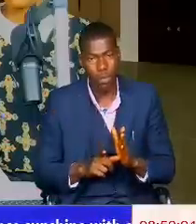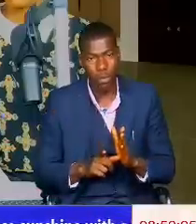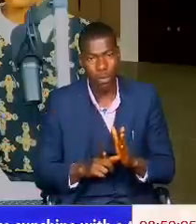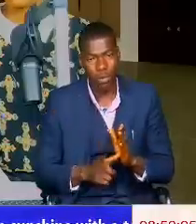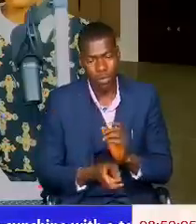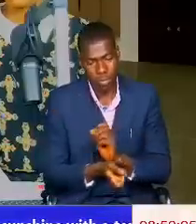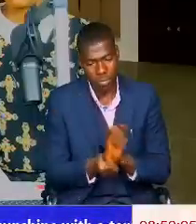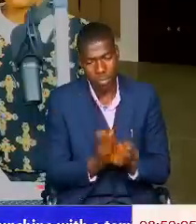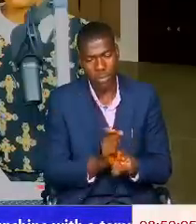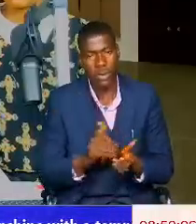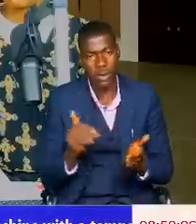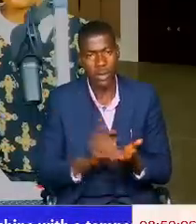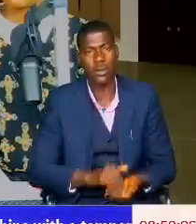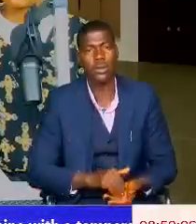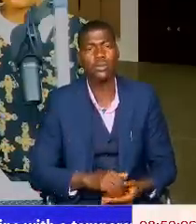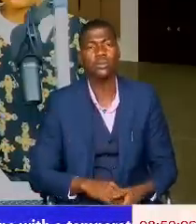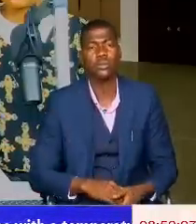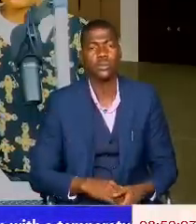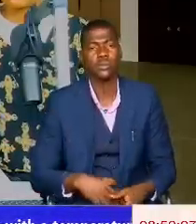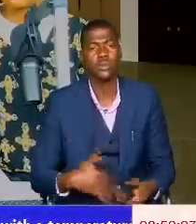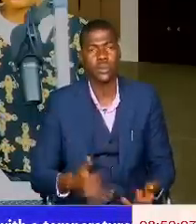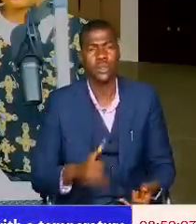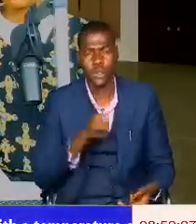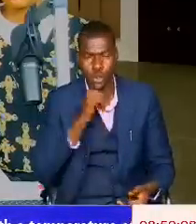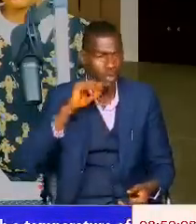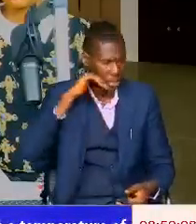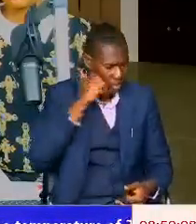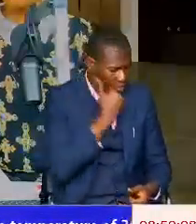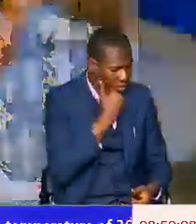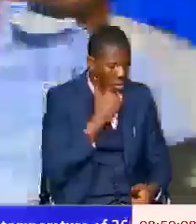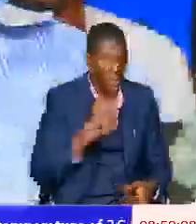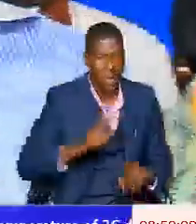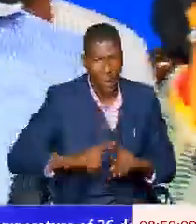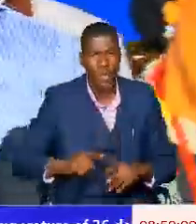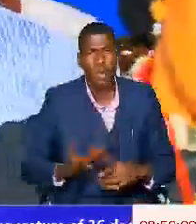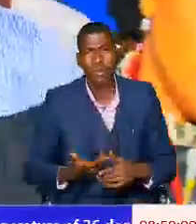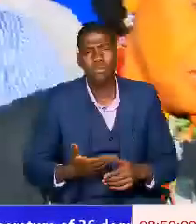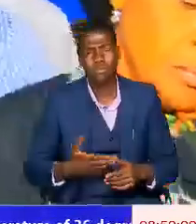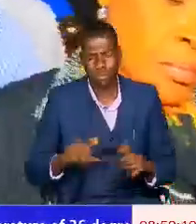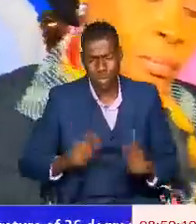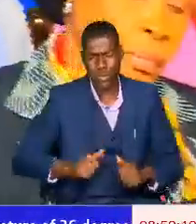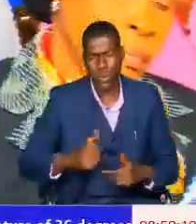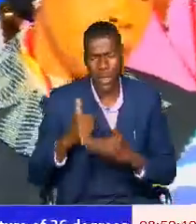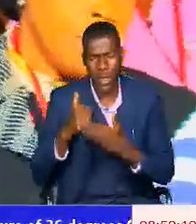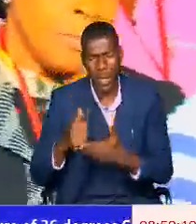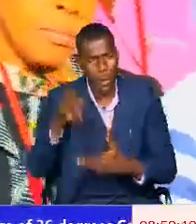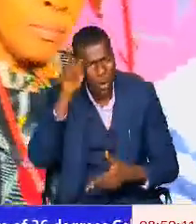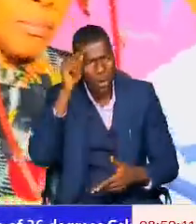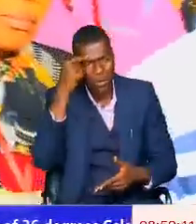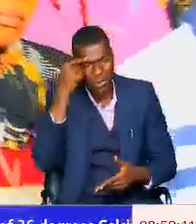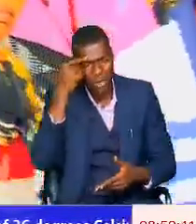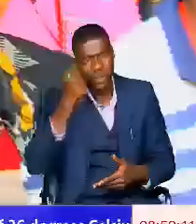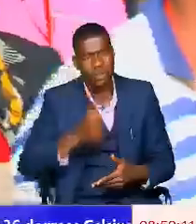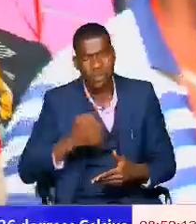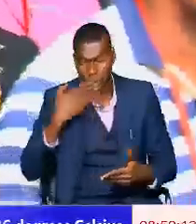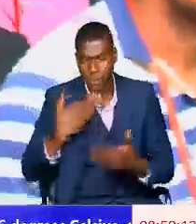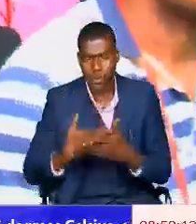It's part of the thing we go give the government good name. Revisit some of the